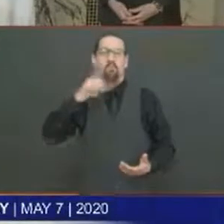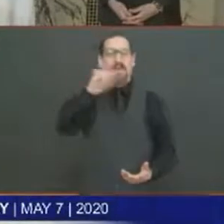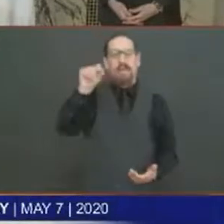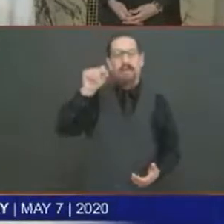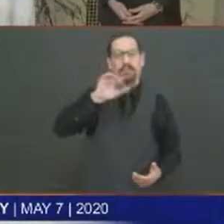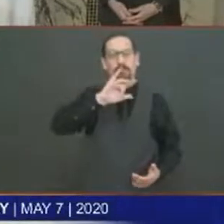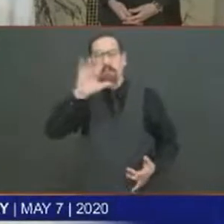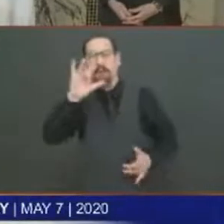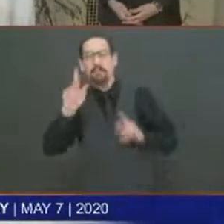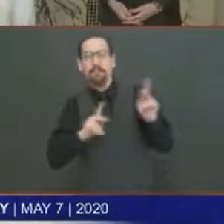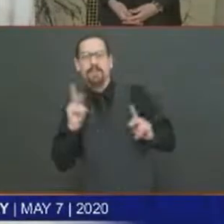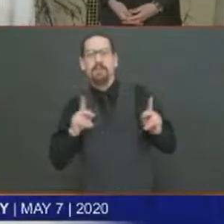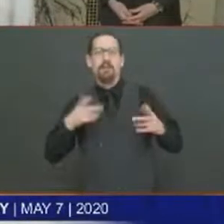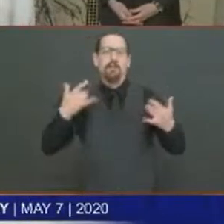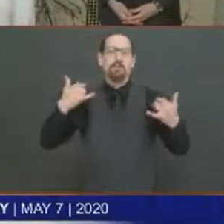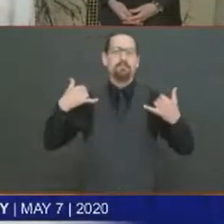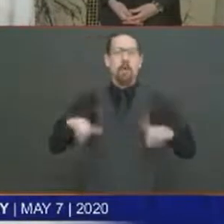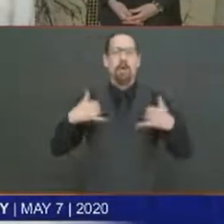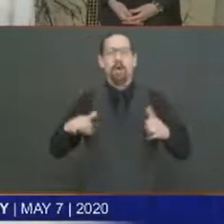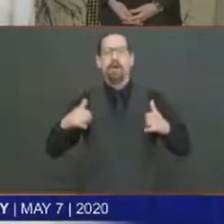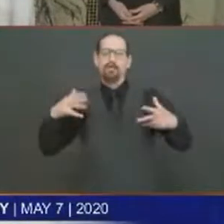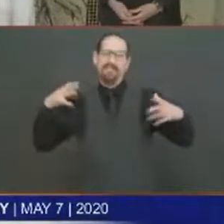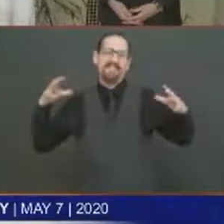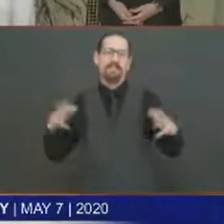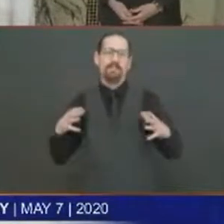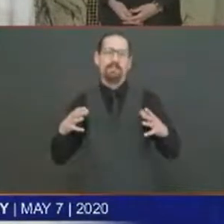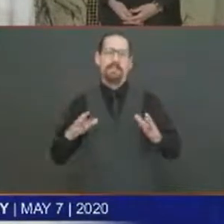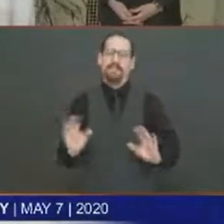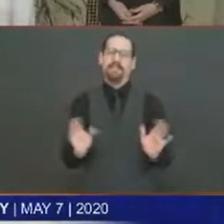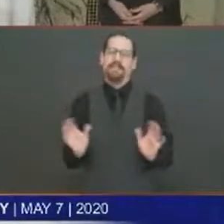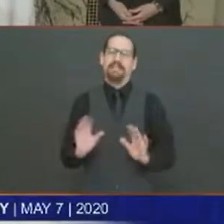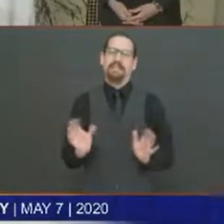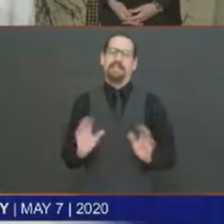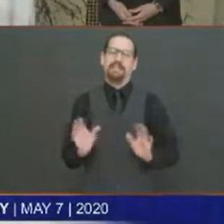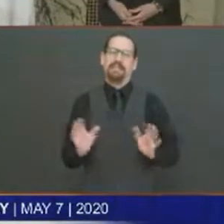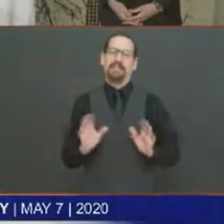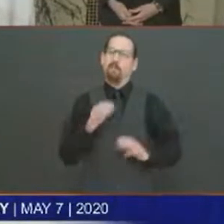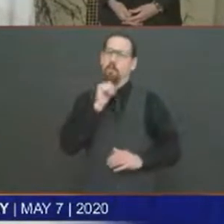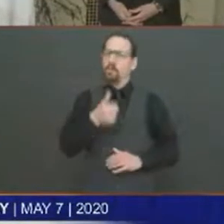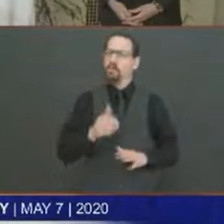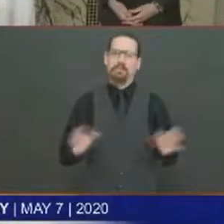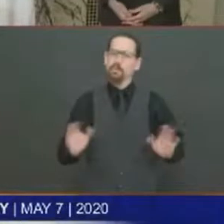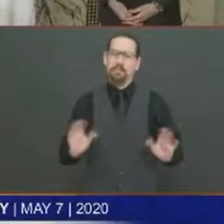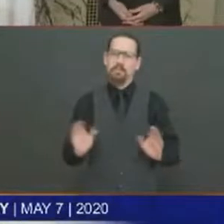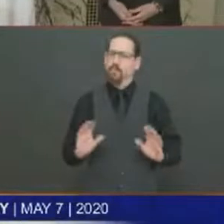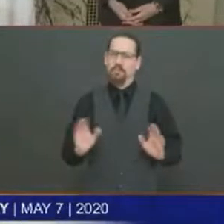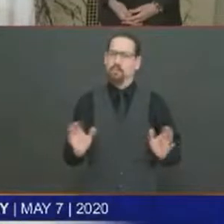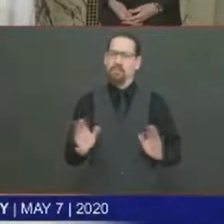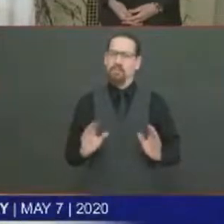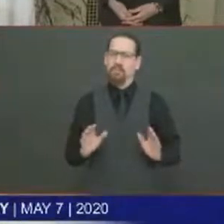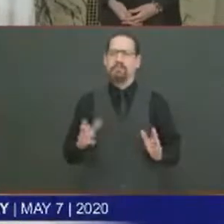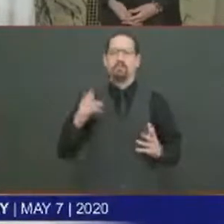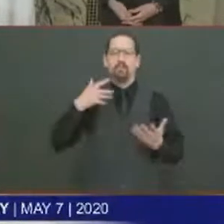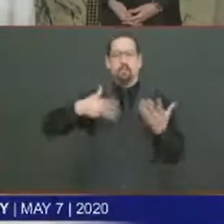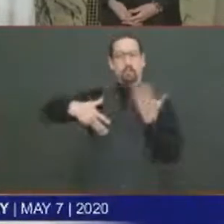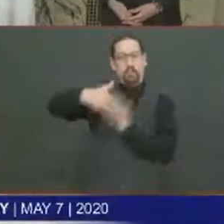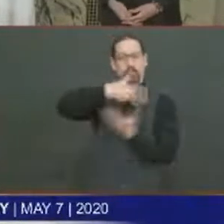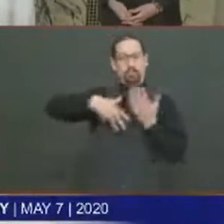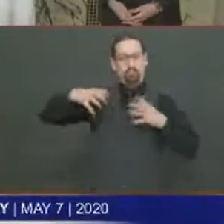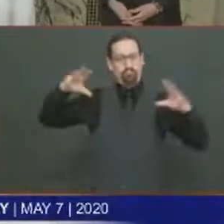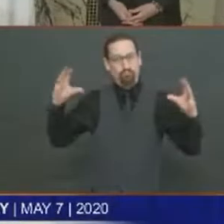that. We cannot handle that right now. So the social gathering limit remains at 5 in phase